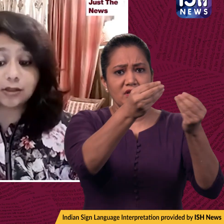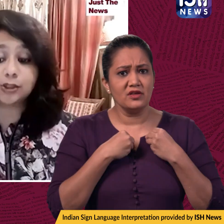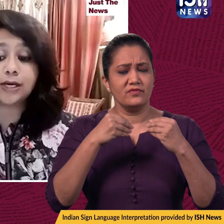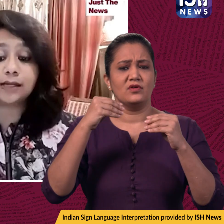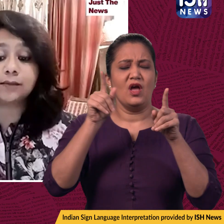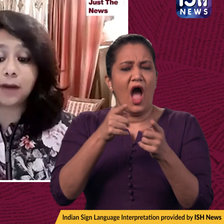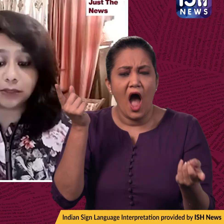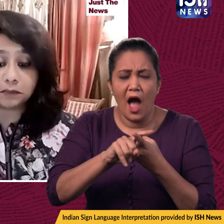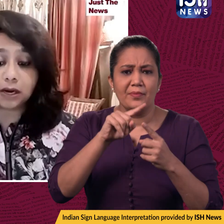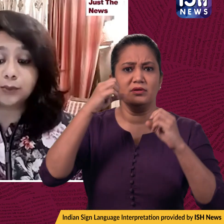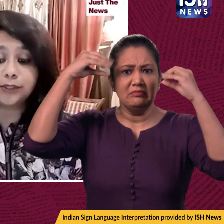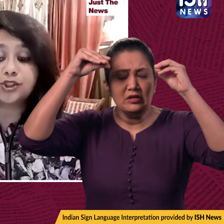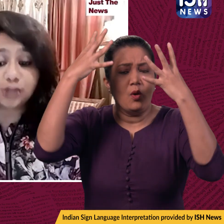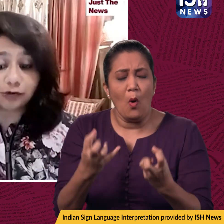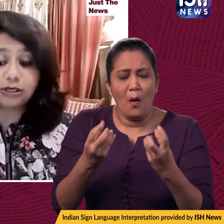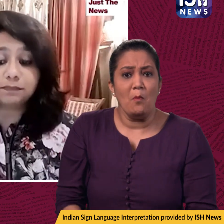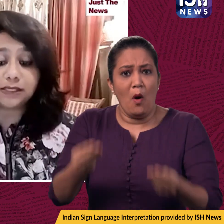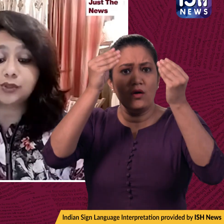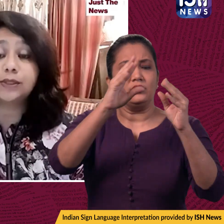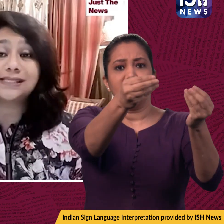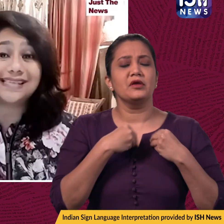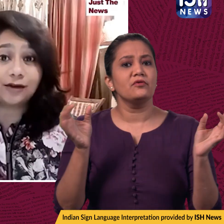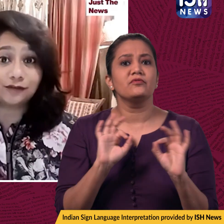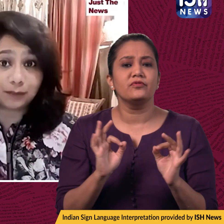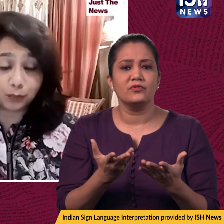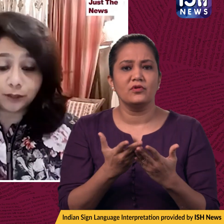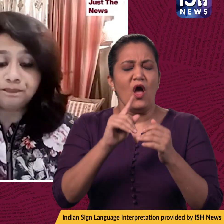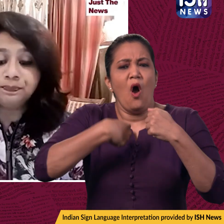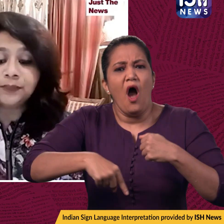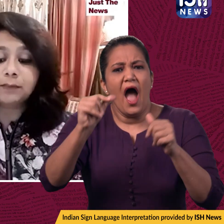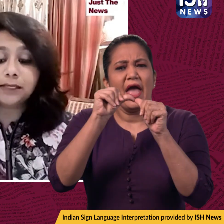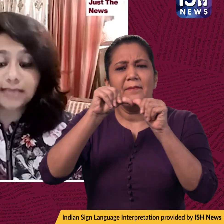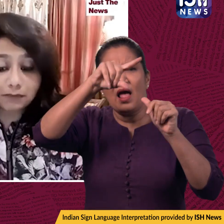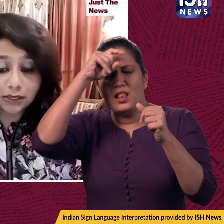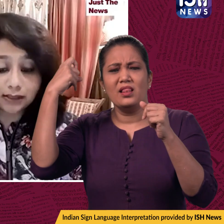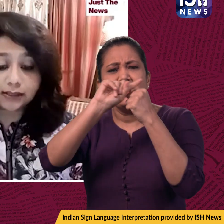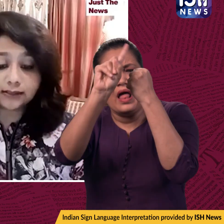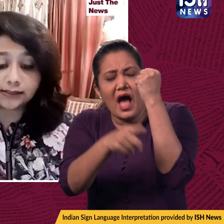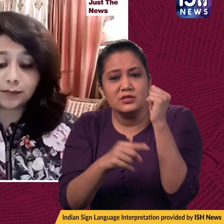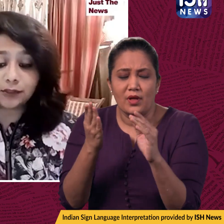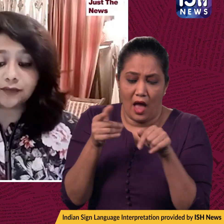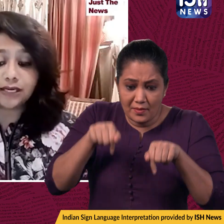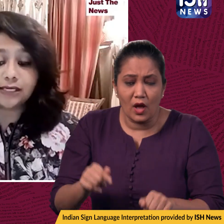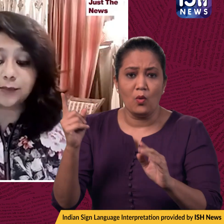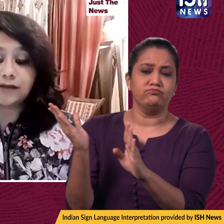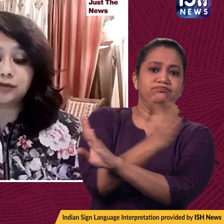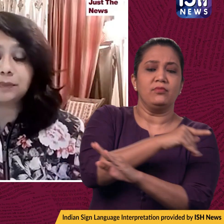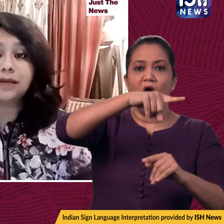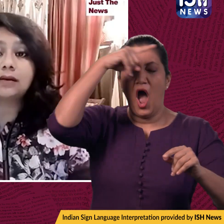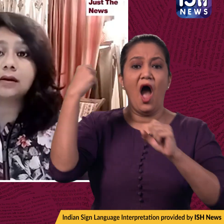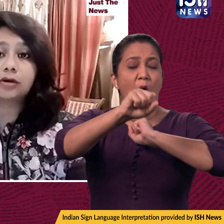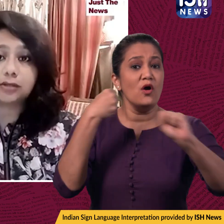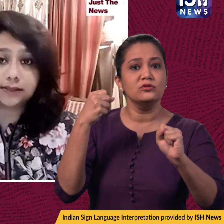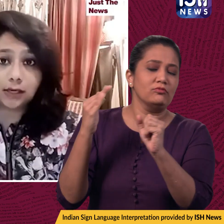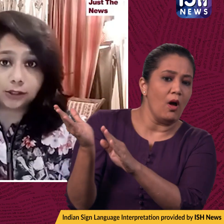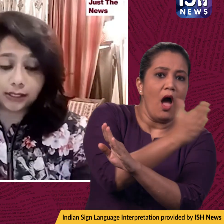sudden surge in power demand, which generally peaks towards the end of April, but came earlier this year because of the heat wave